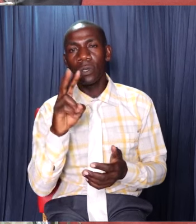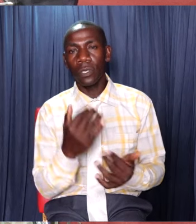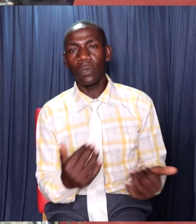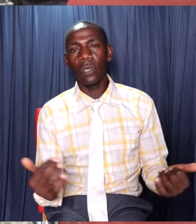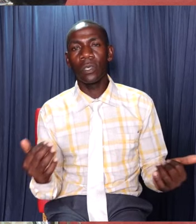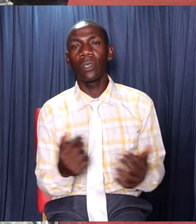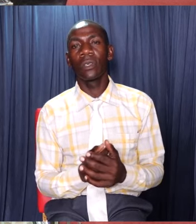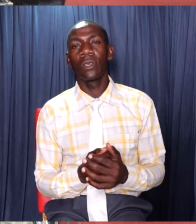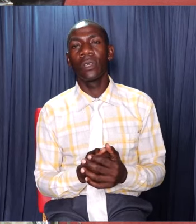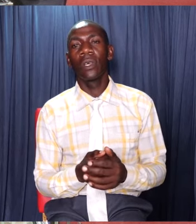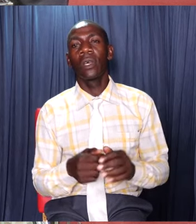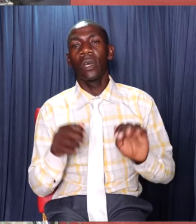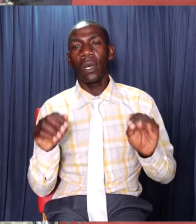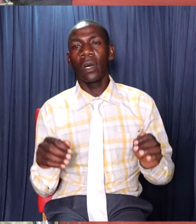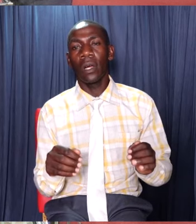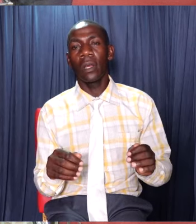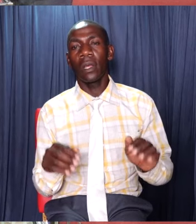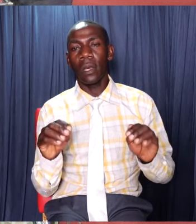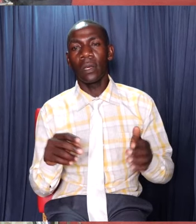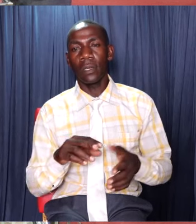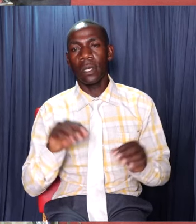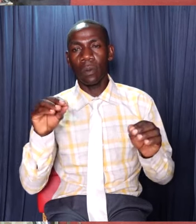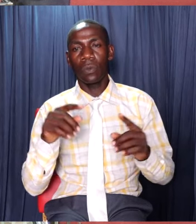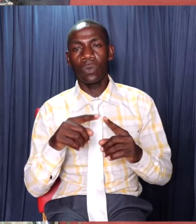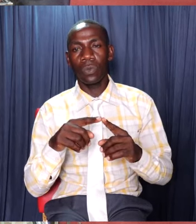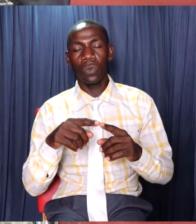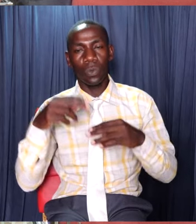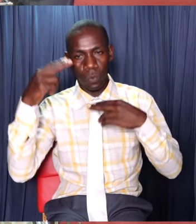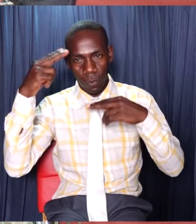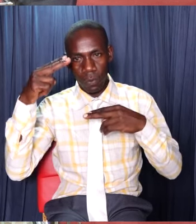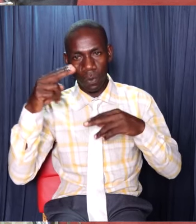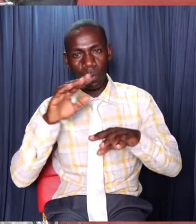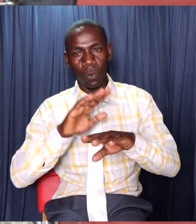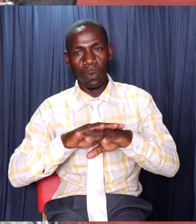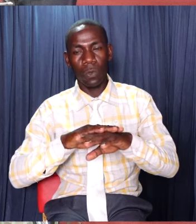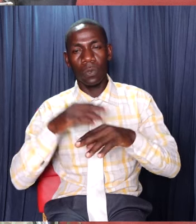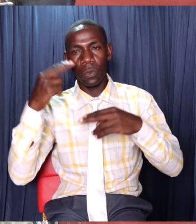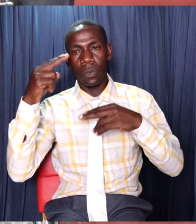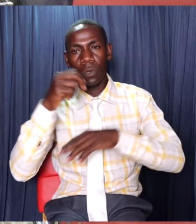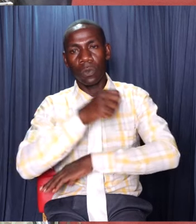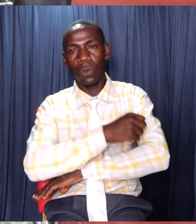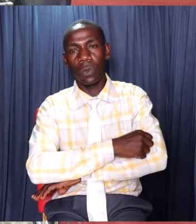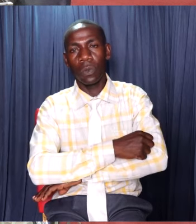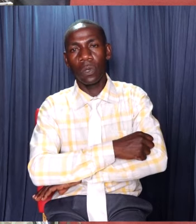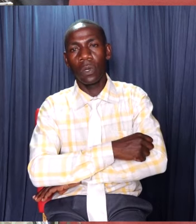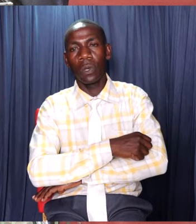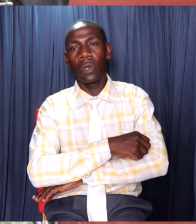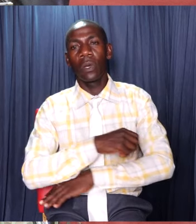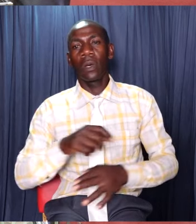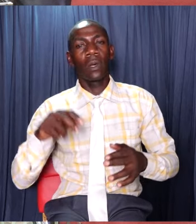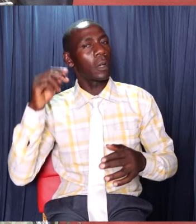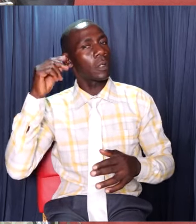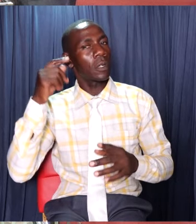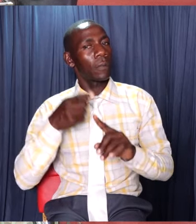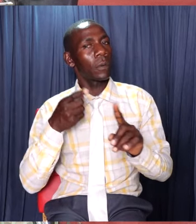Now I saw my children. Naweza kupeleka shule iliyo muhimu kidogo. I could take to a more better school. Oh, kumbe okay. Nikusikiliza. So I've